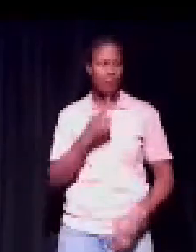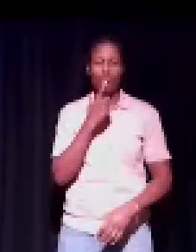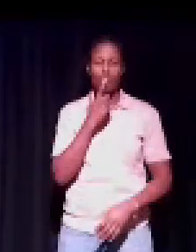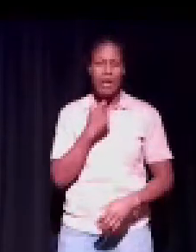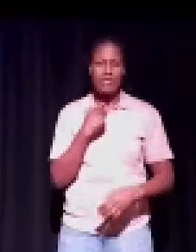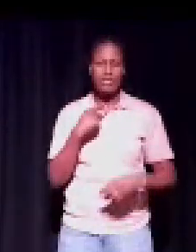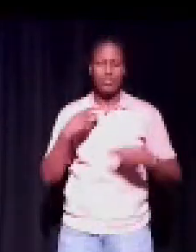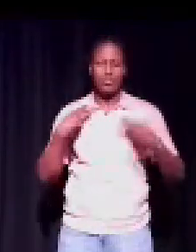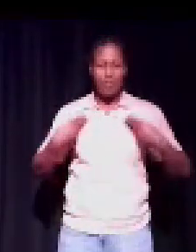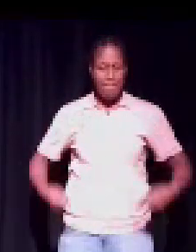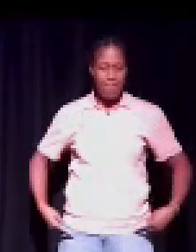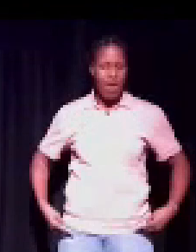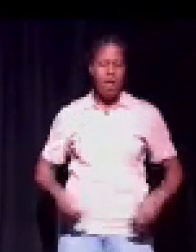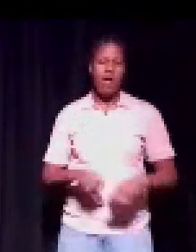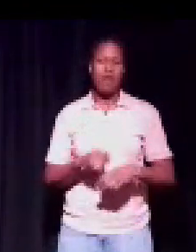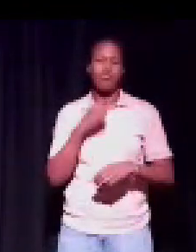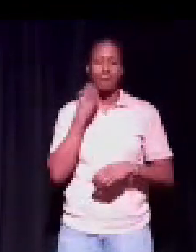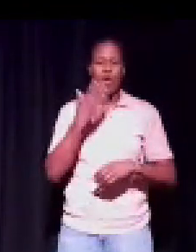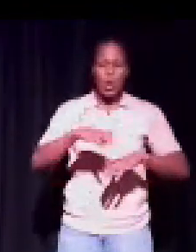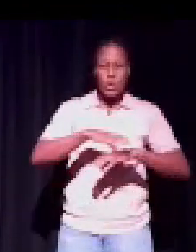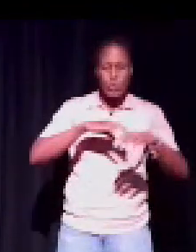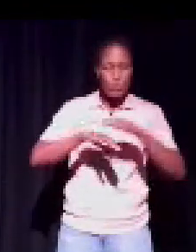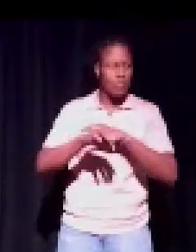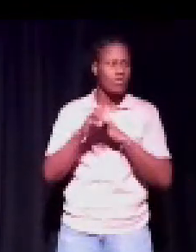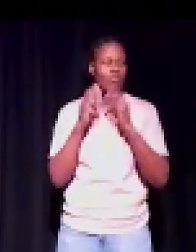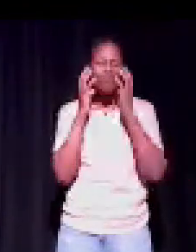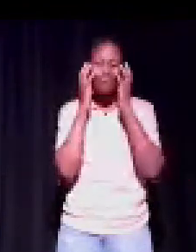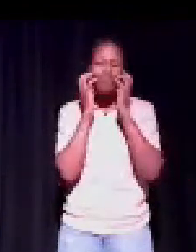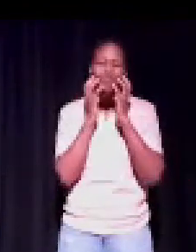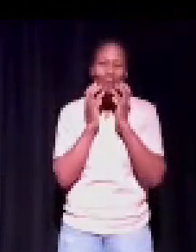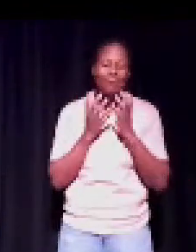scruffy beard, which is traditional for engineers.